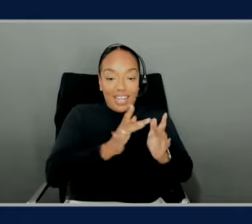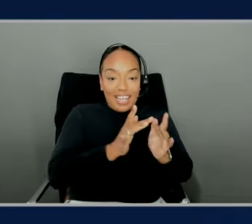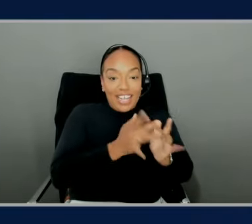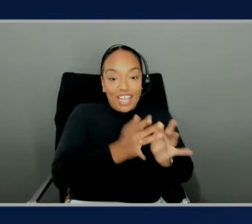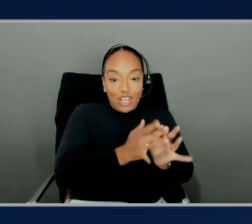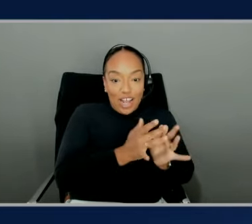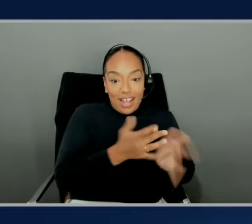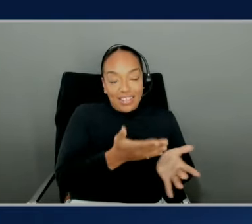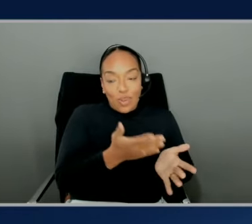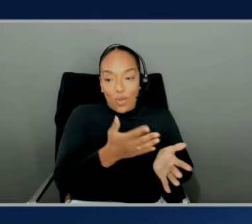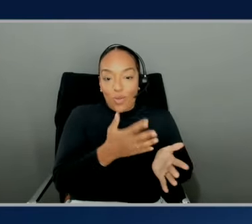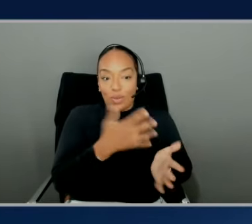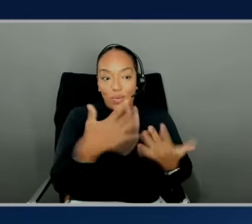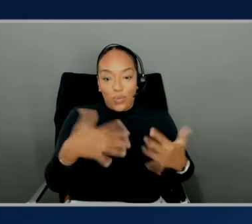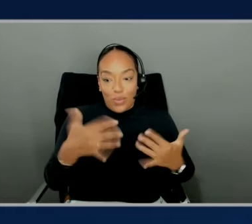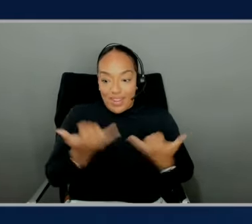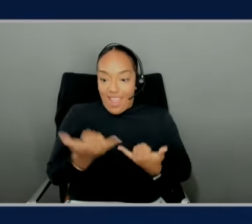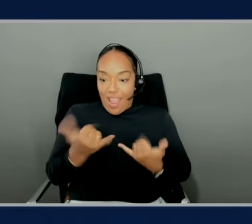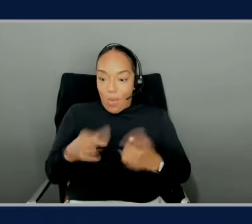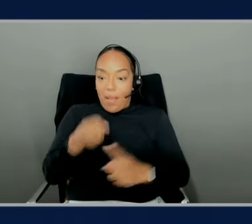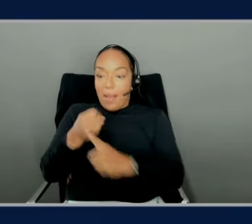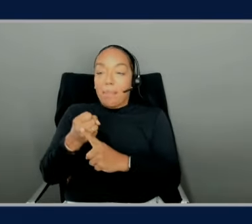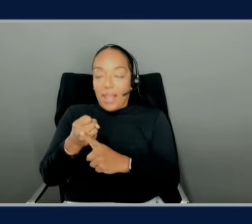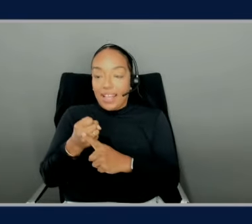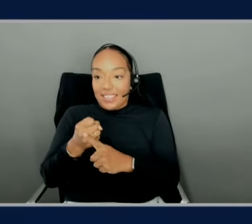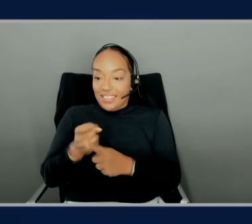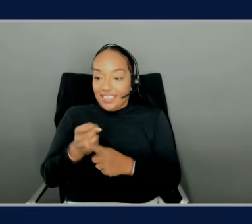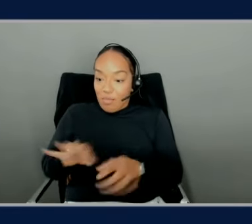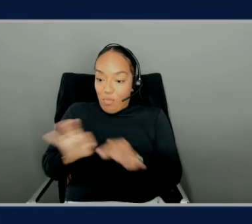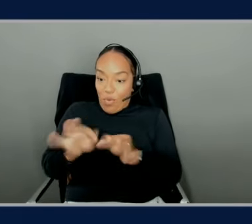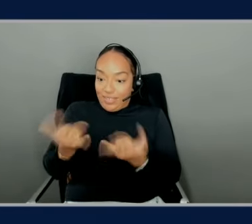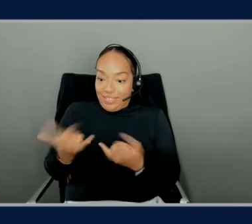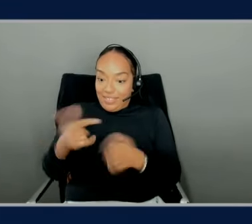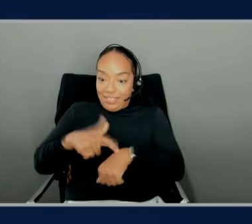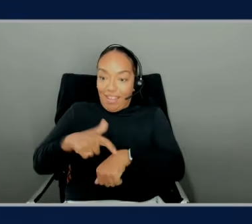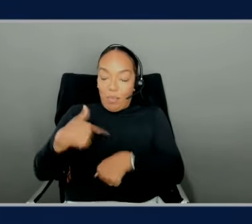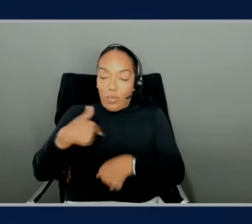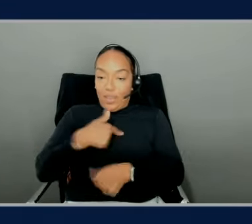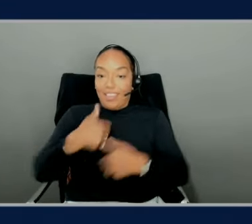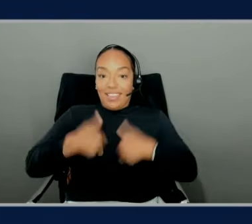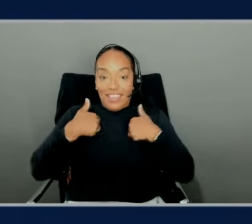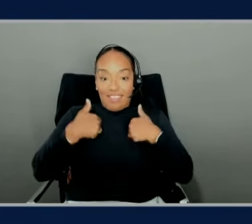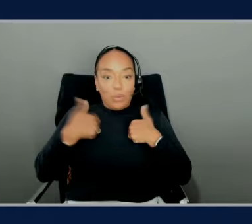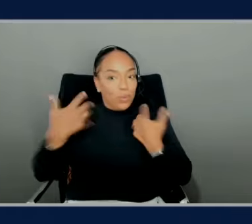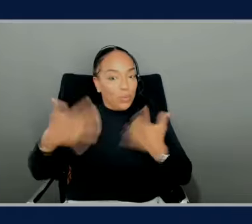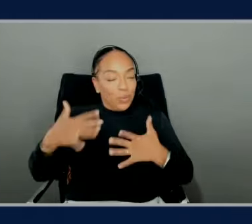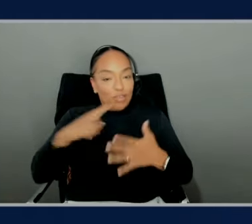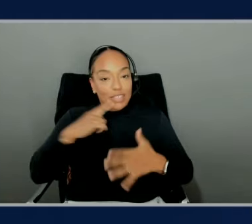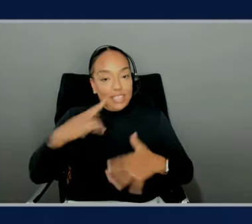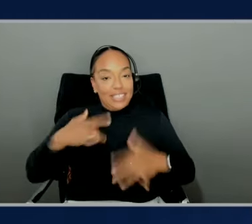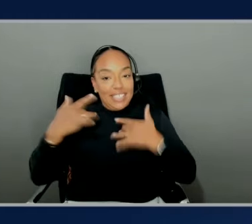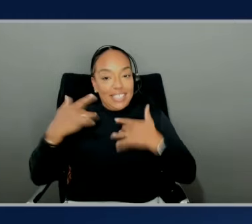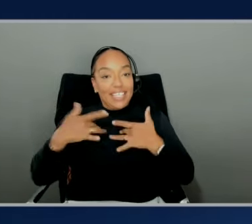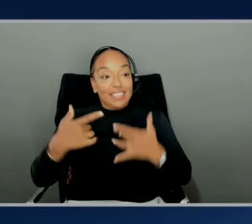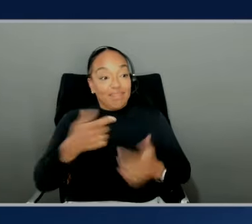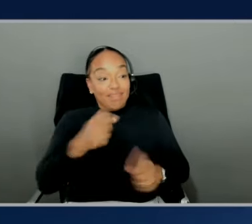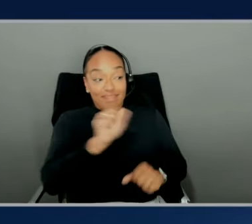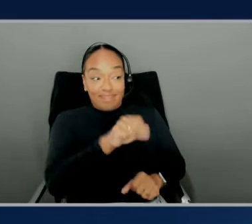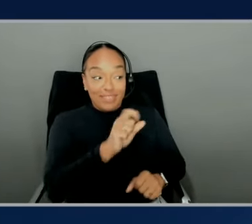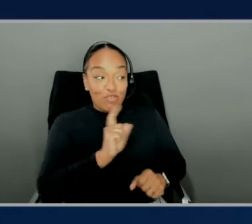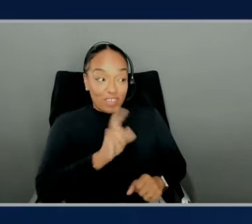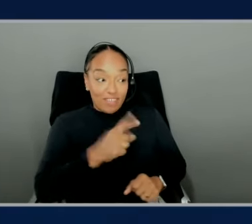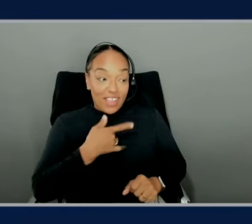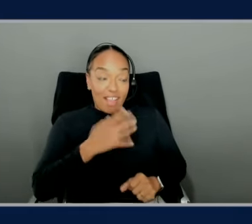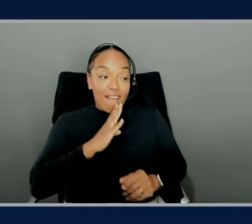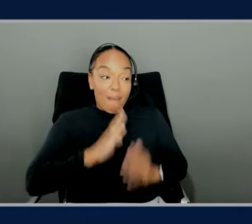I think just importance of the time that we're living in. And I think that's just so exciting. Definitely is humbling to be a part of it. Yeah.